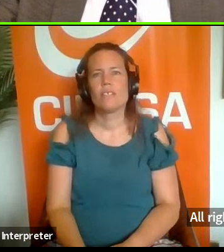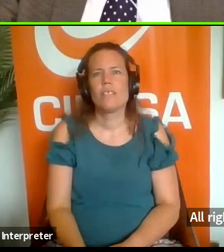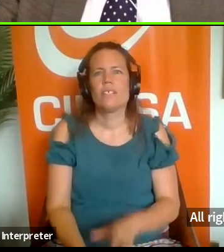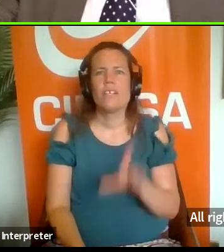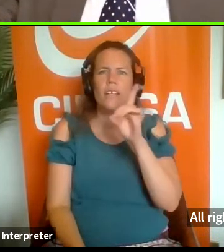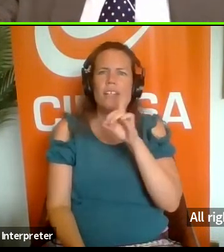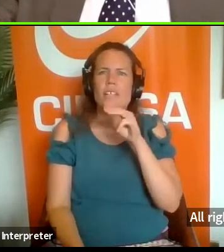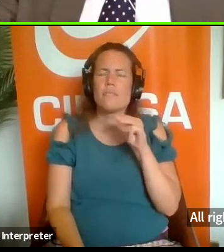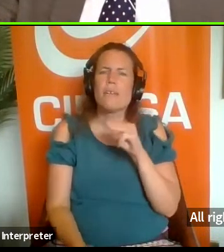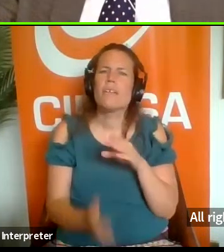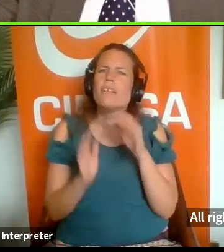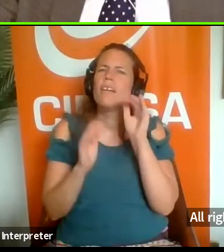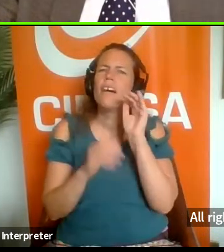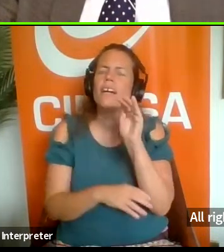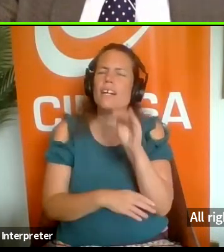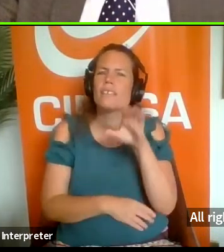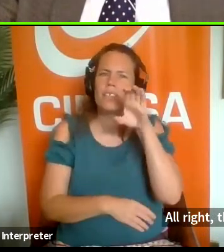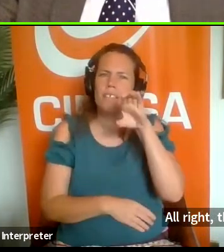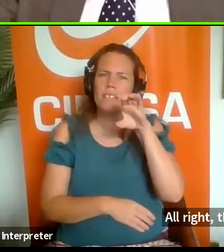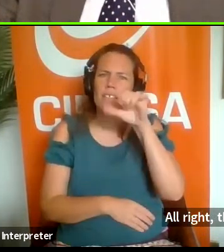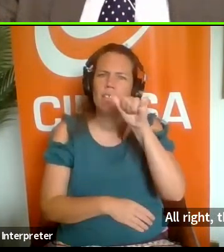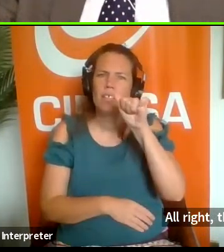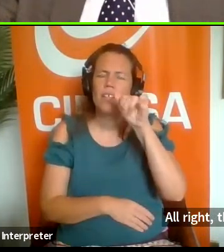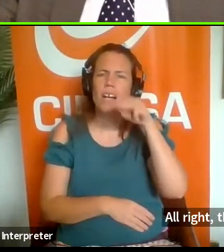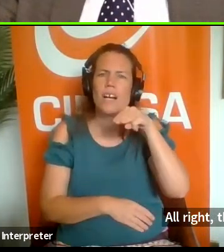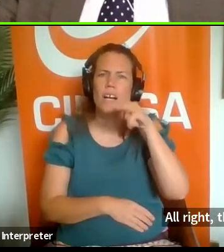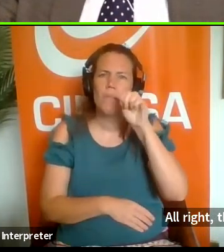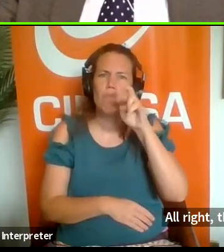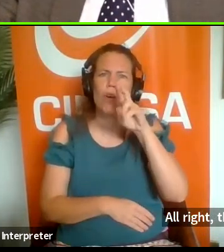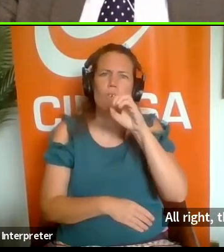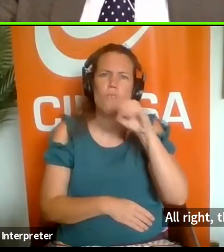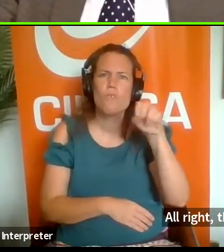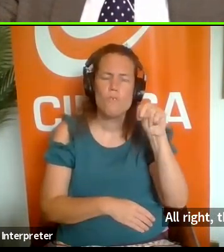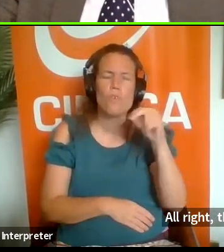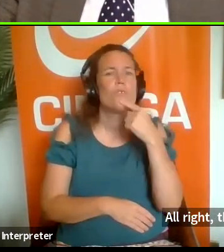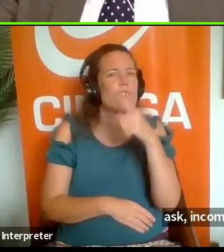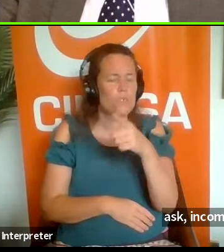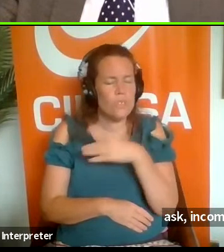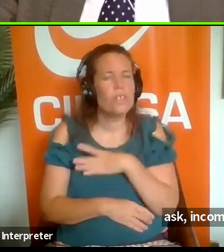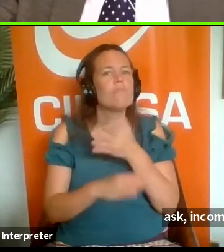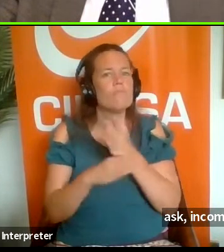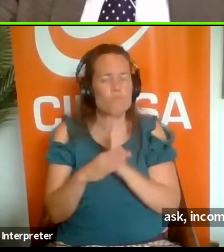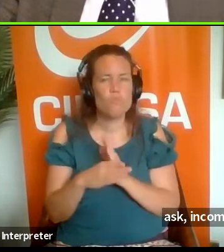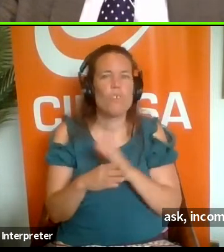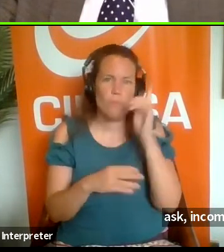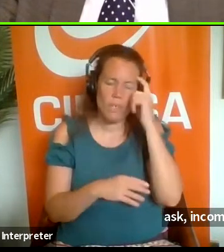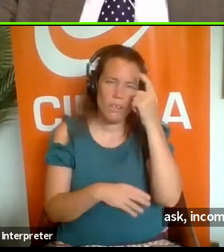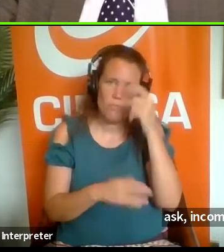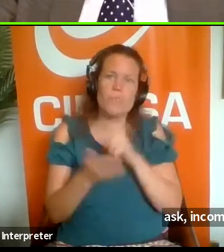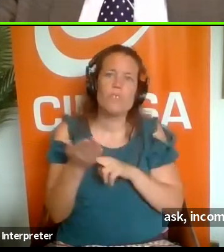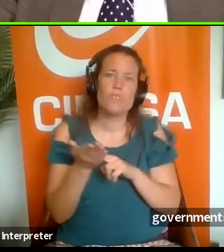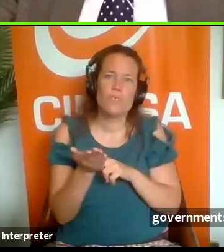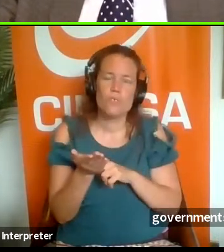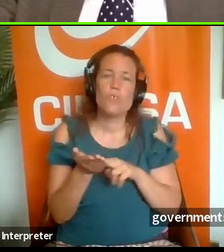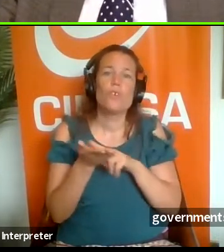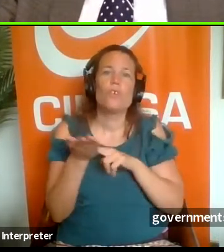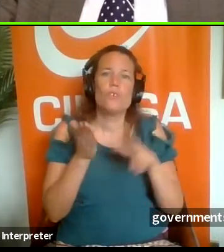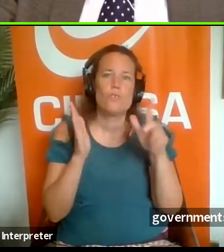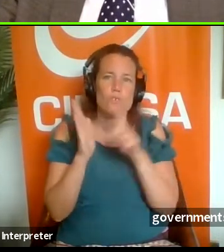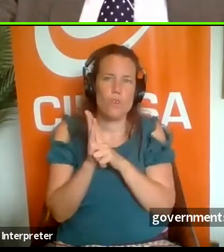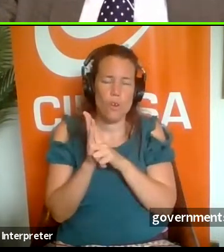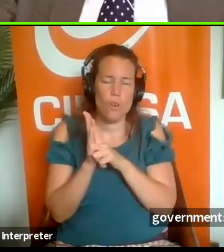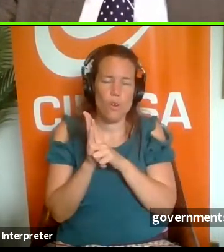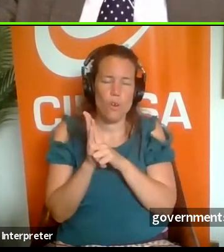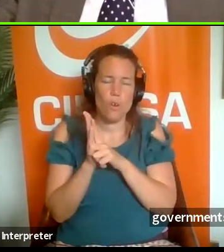in Cameroon, because you mentioned that some governments are doing this, using laws in Cameroon, have they passed